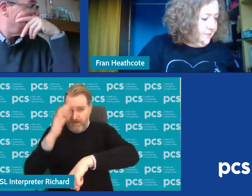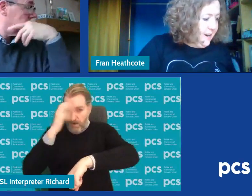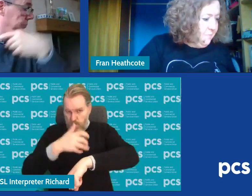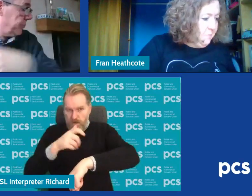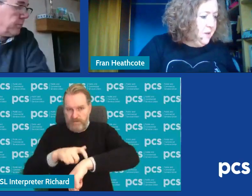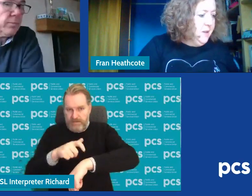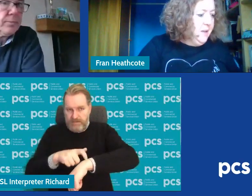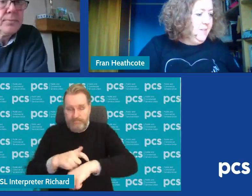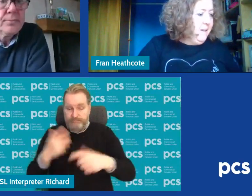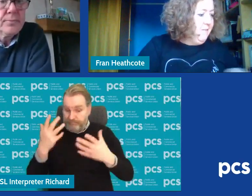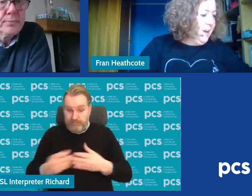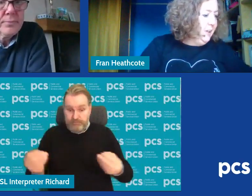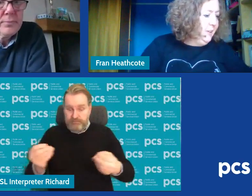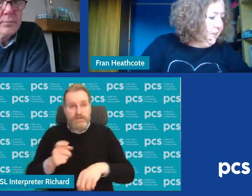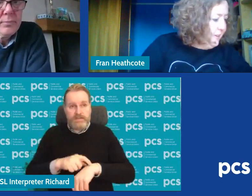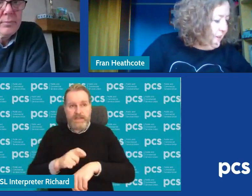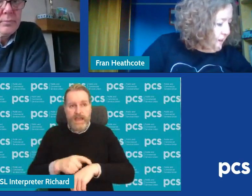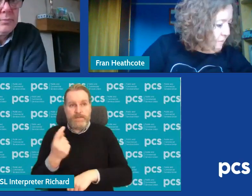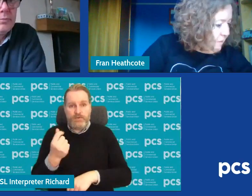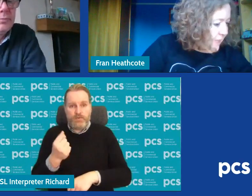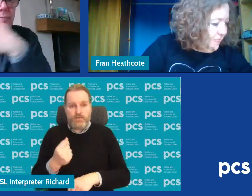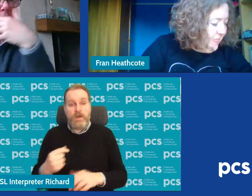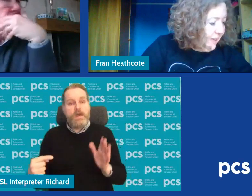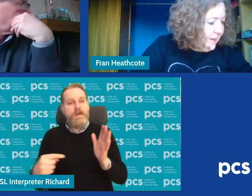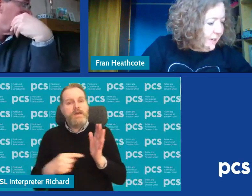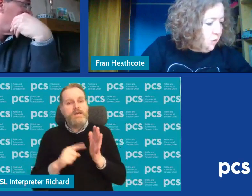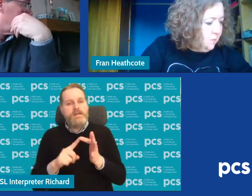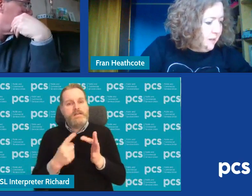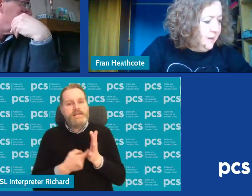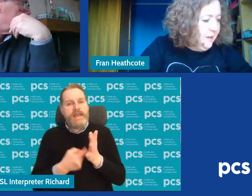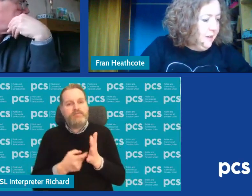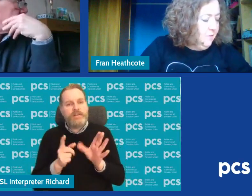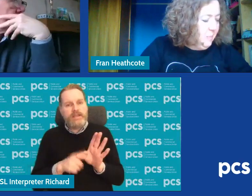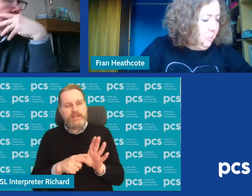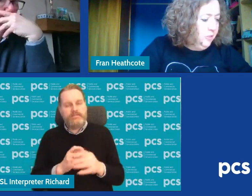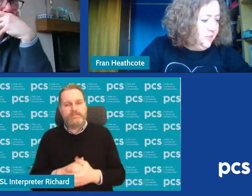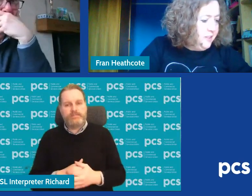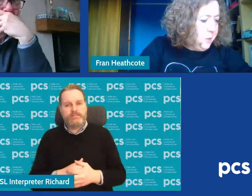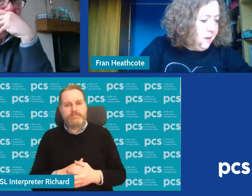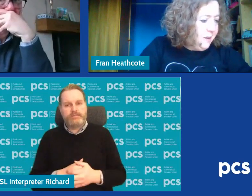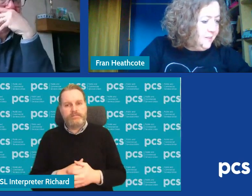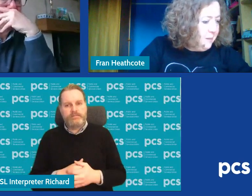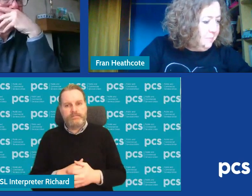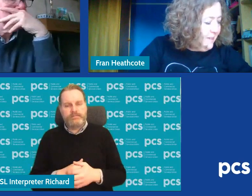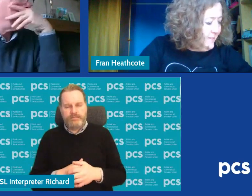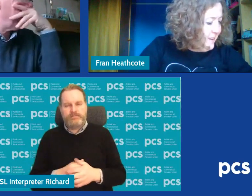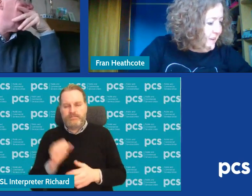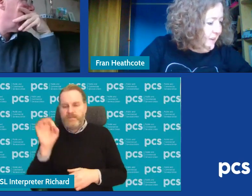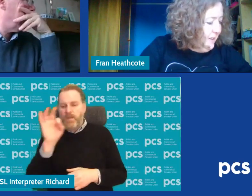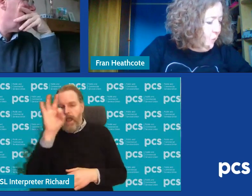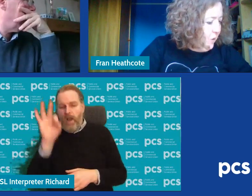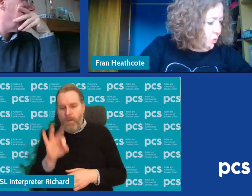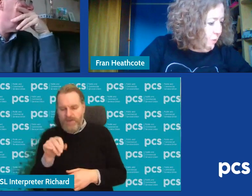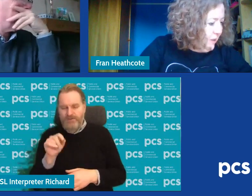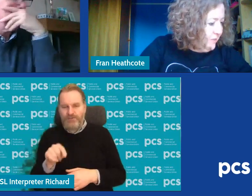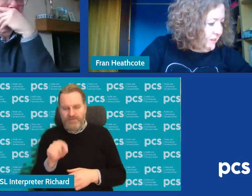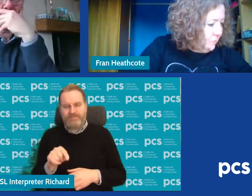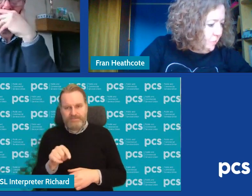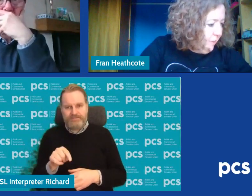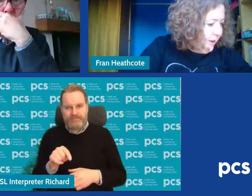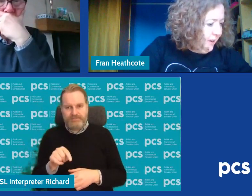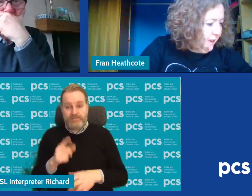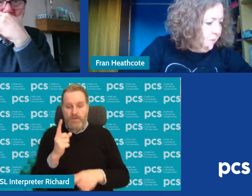out of time. But Terry Cullinan, I think I can probably respond to you, because I'm guessing we're talking about